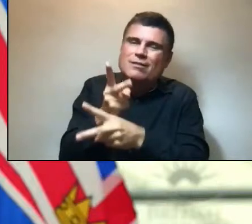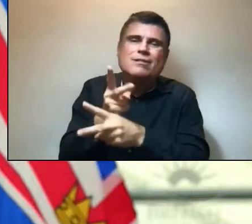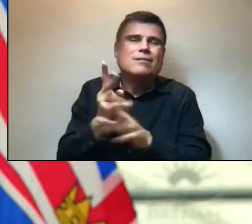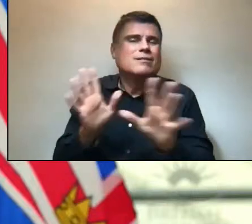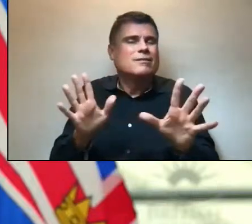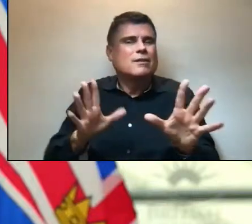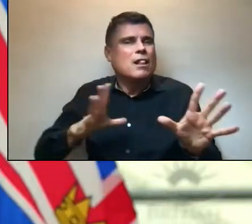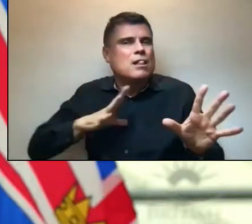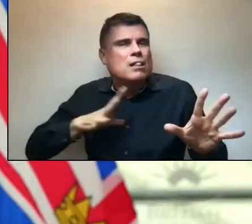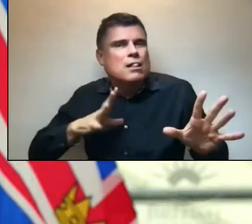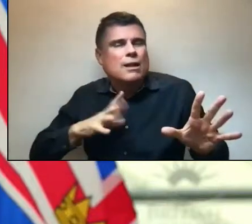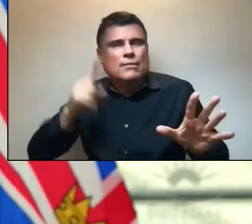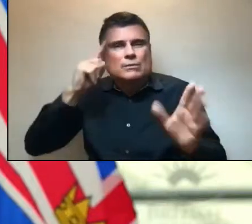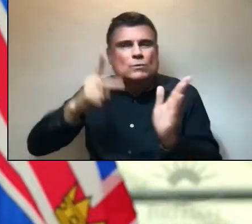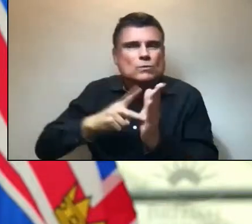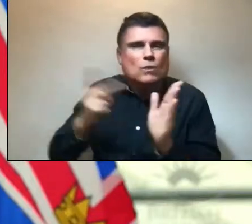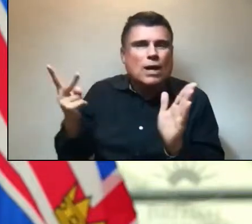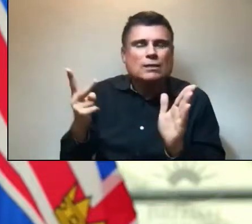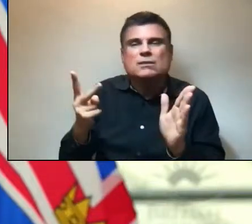few weeks.